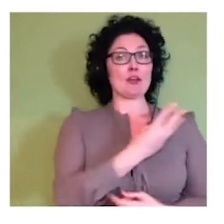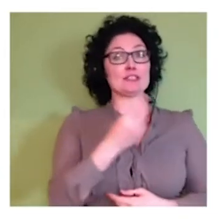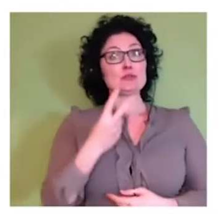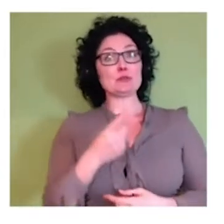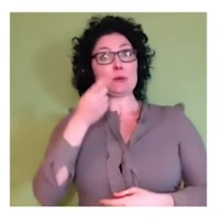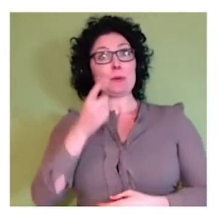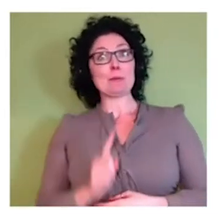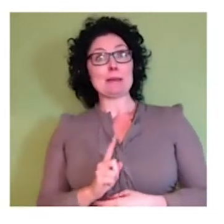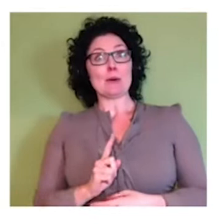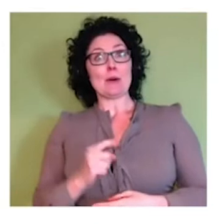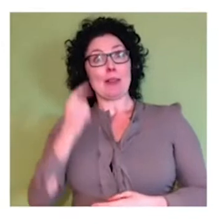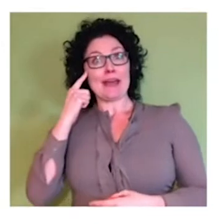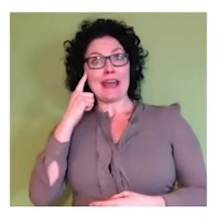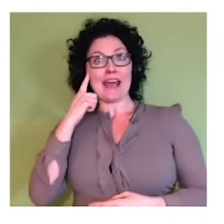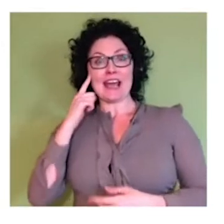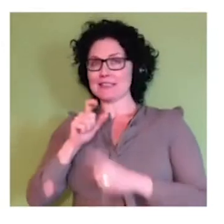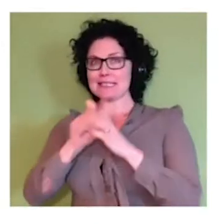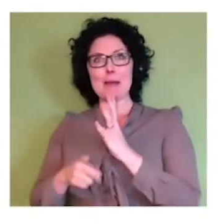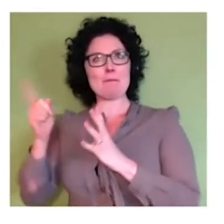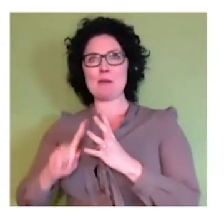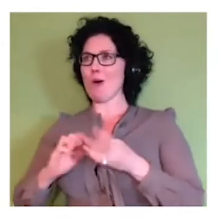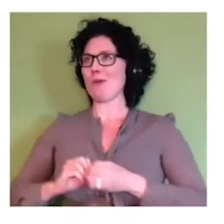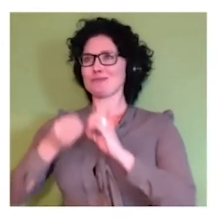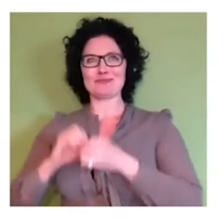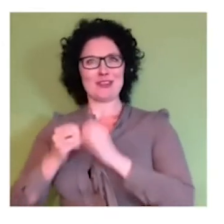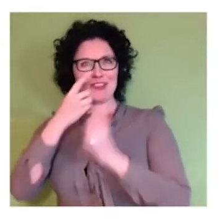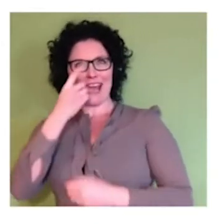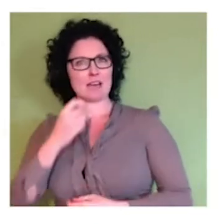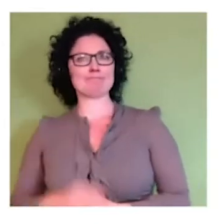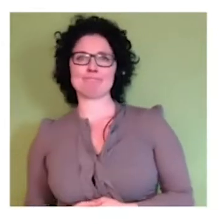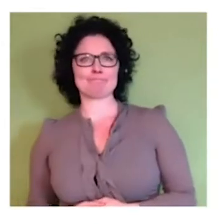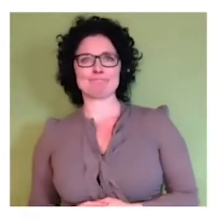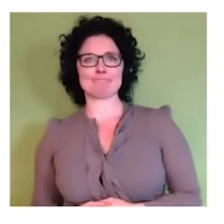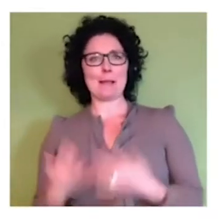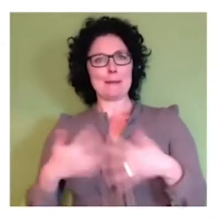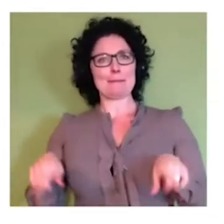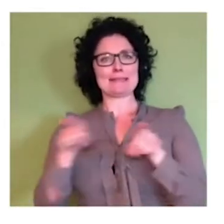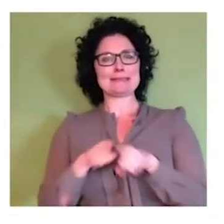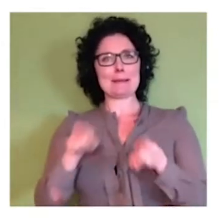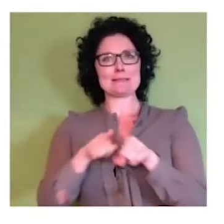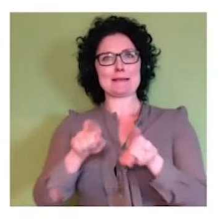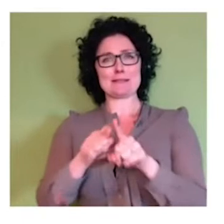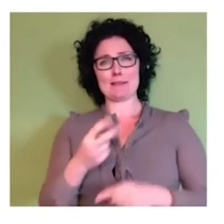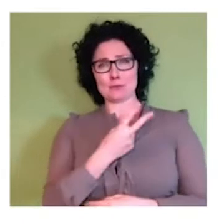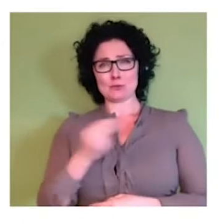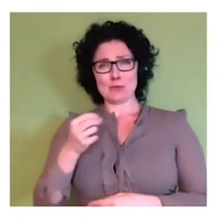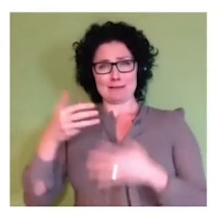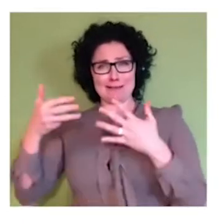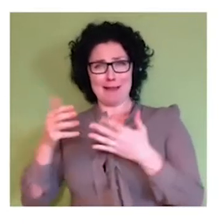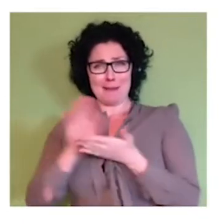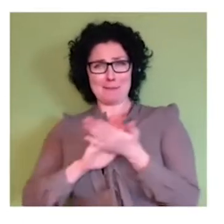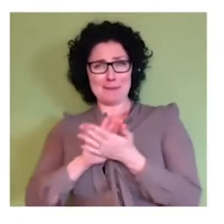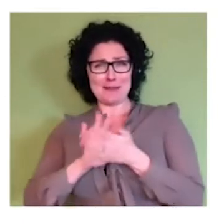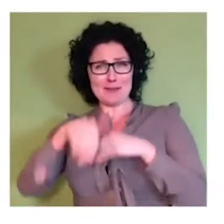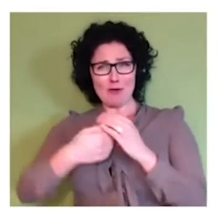non-disabled people. And this has remained more than 30% since 2009. So attitudes haven't changed in more than 10 years.